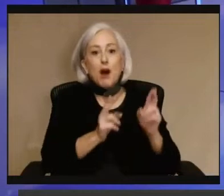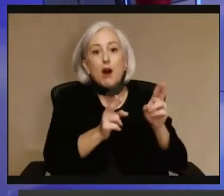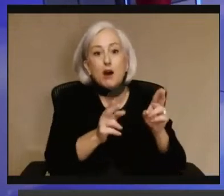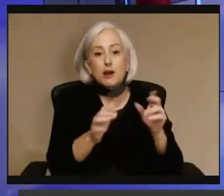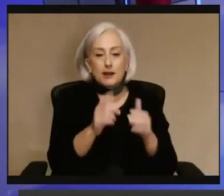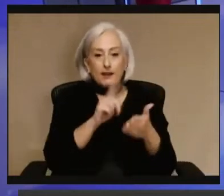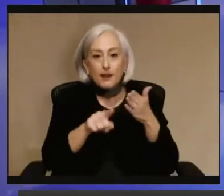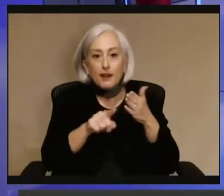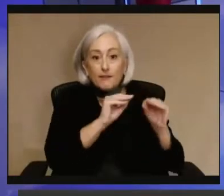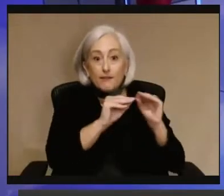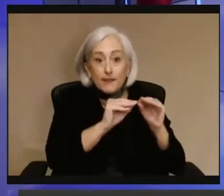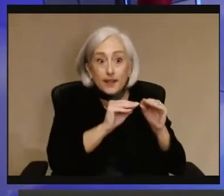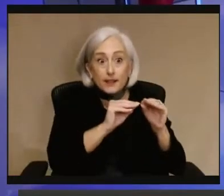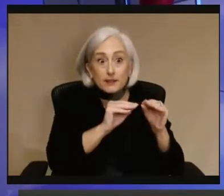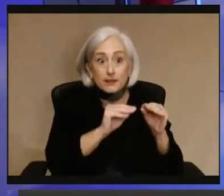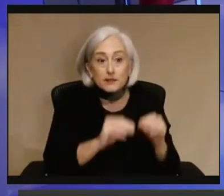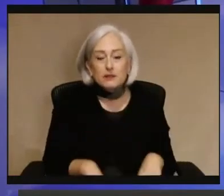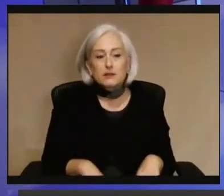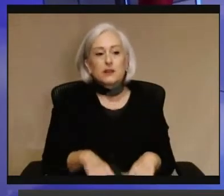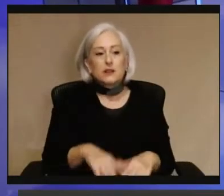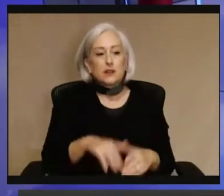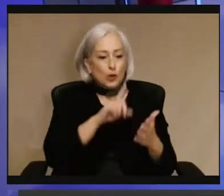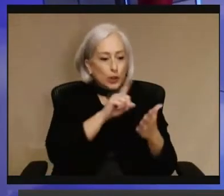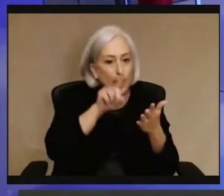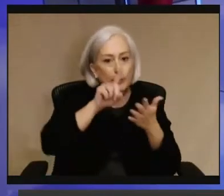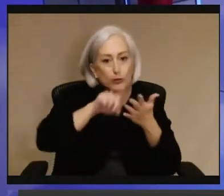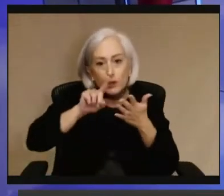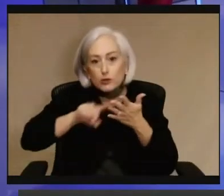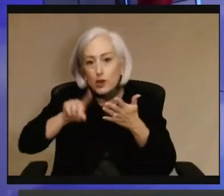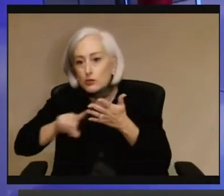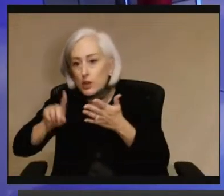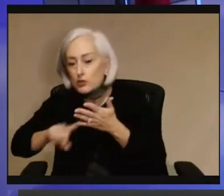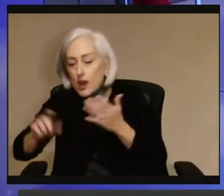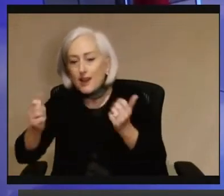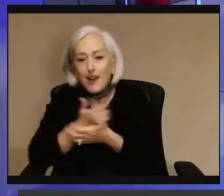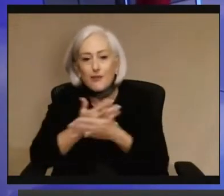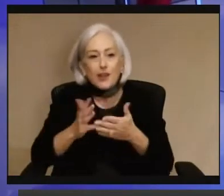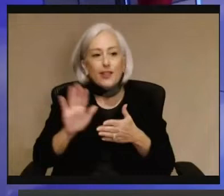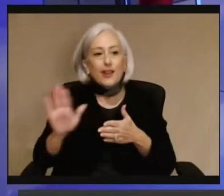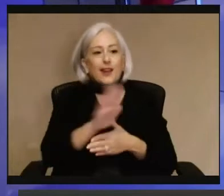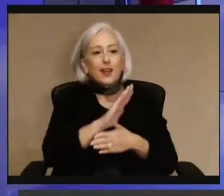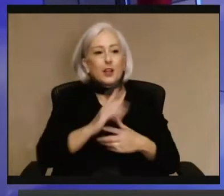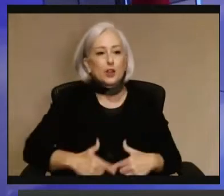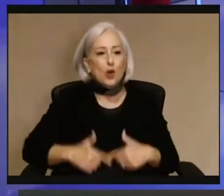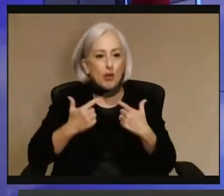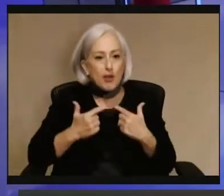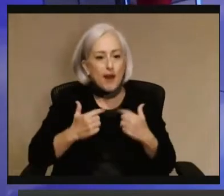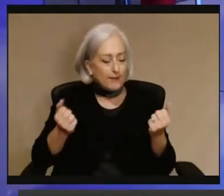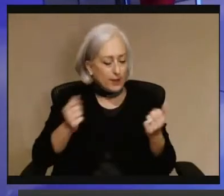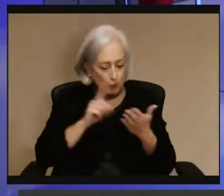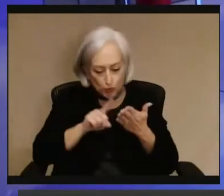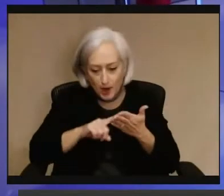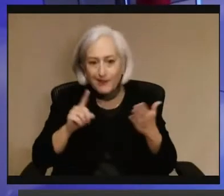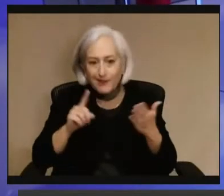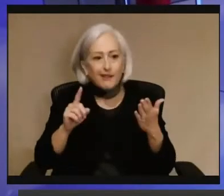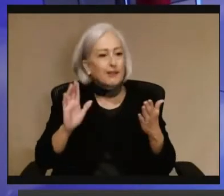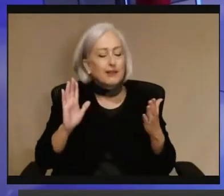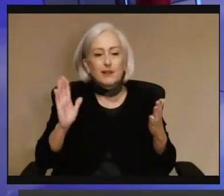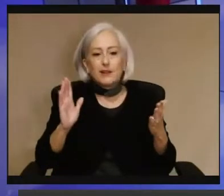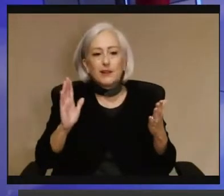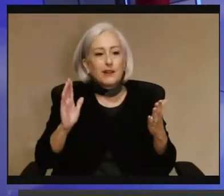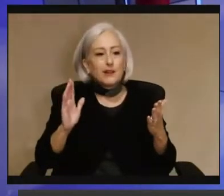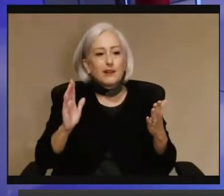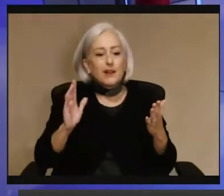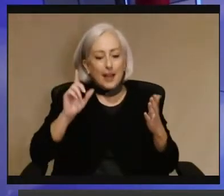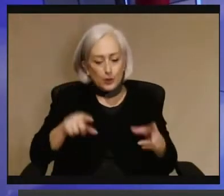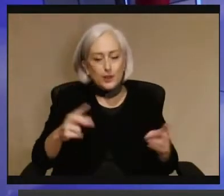We're constantly keeping a check on this and that, and making sure these gauges are online, this temperature's right, and everything's trucking down the road. And we need to look at ourselves